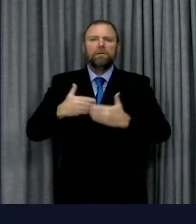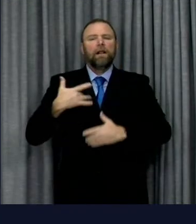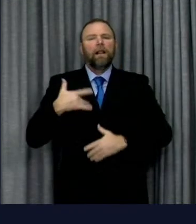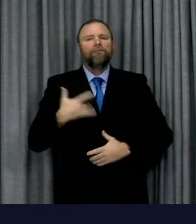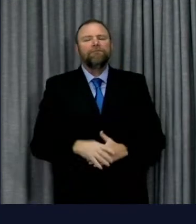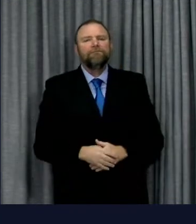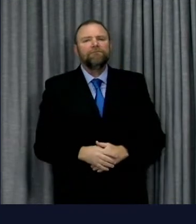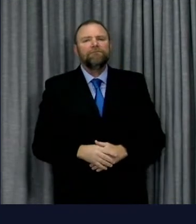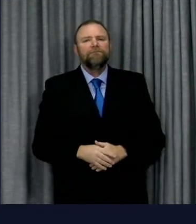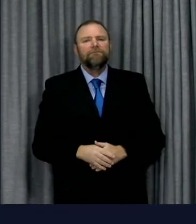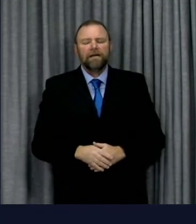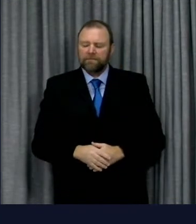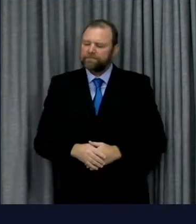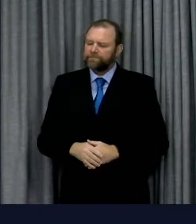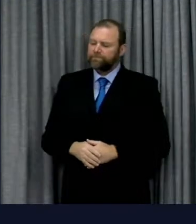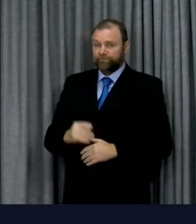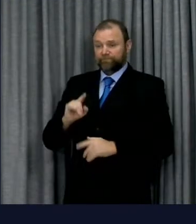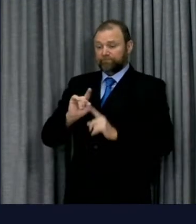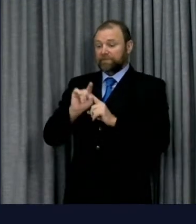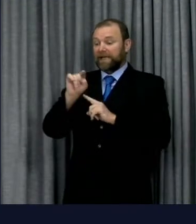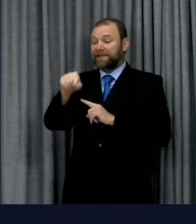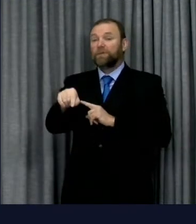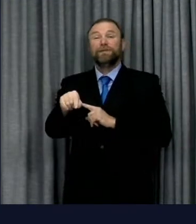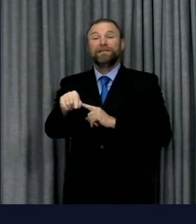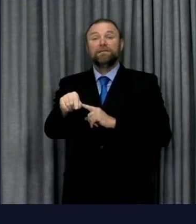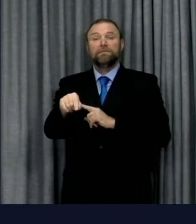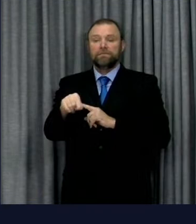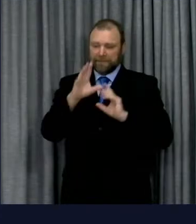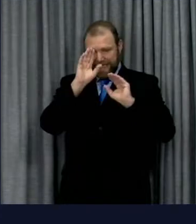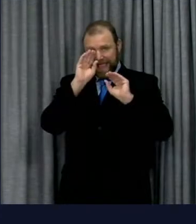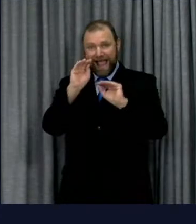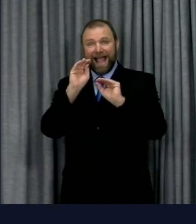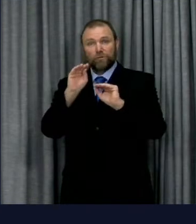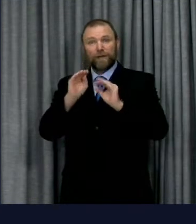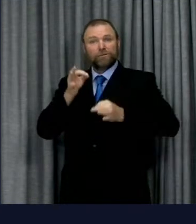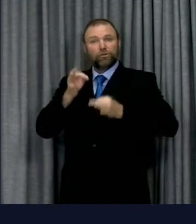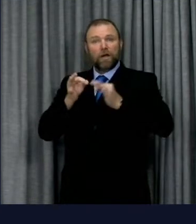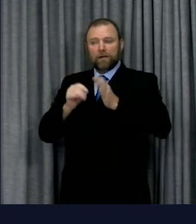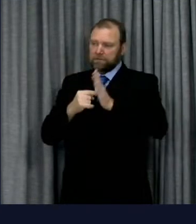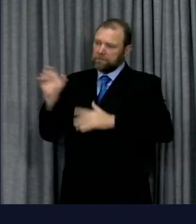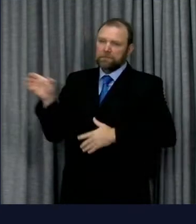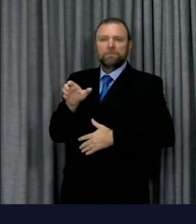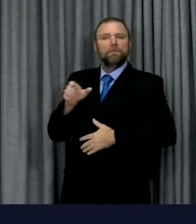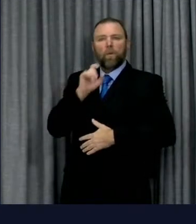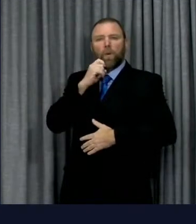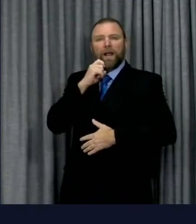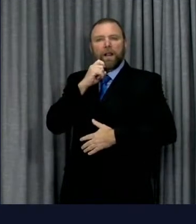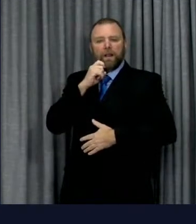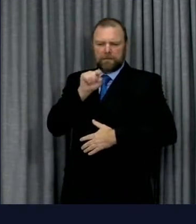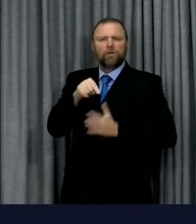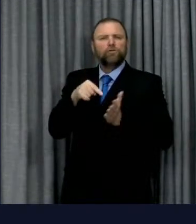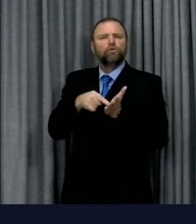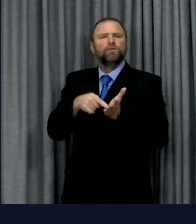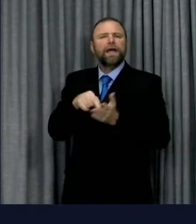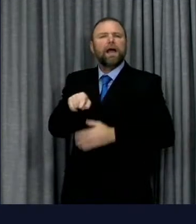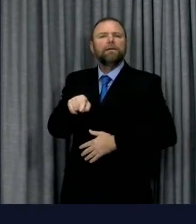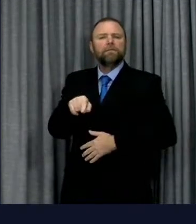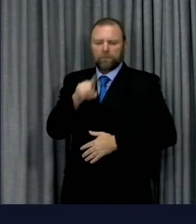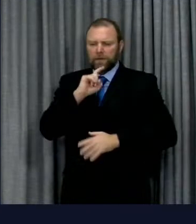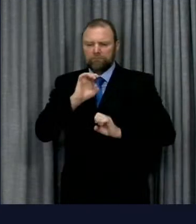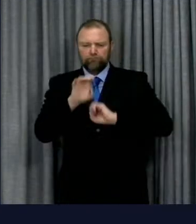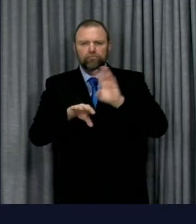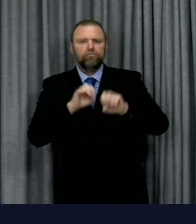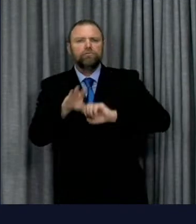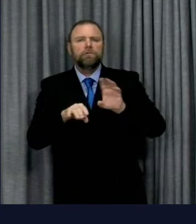Next week, the Education Minister will be here at this podium on Tuesday to set out the next steps that will be there to go